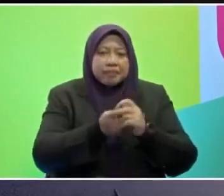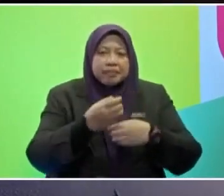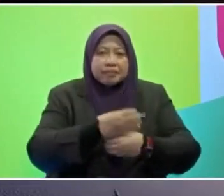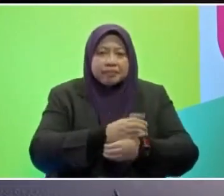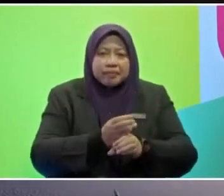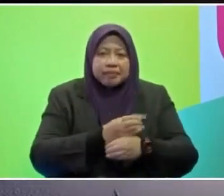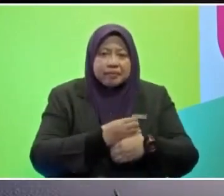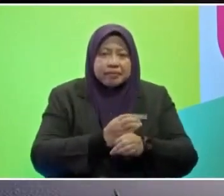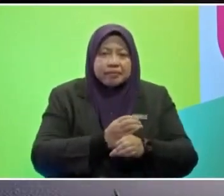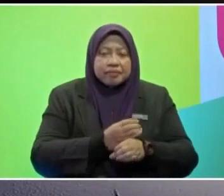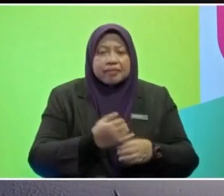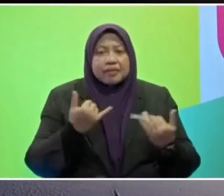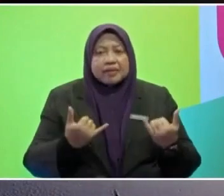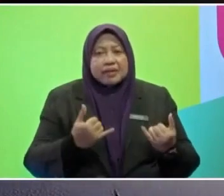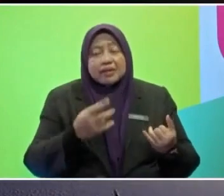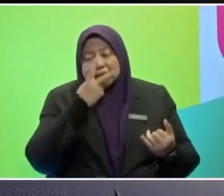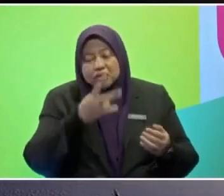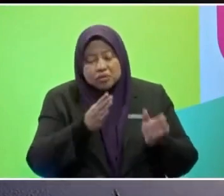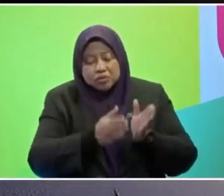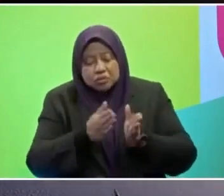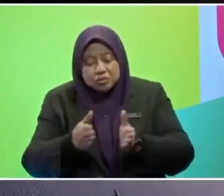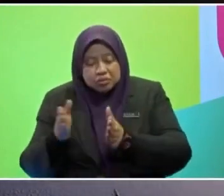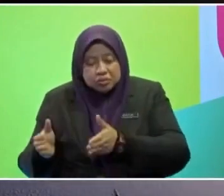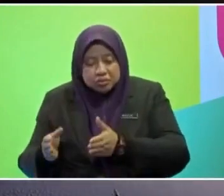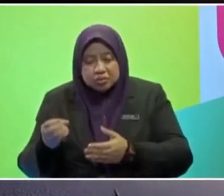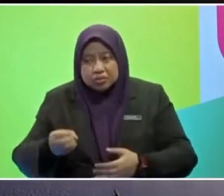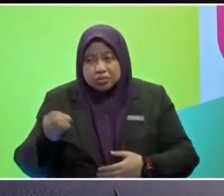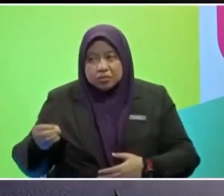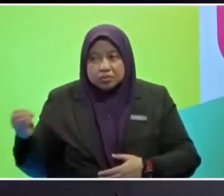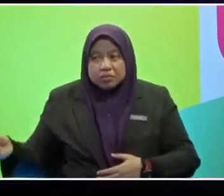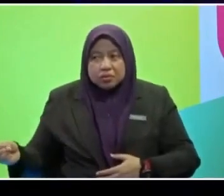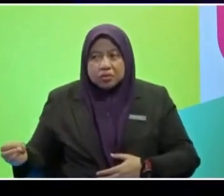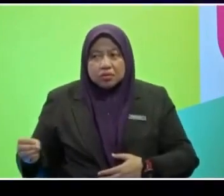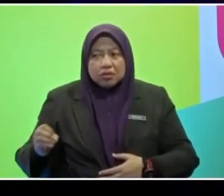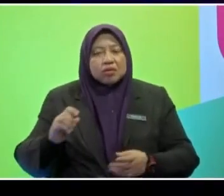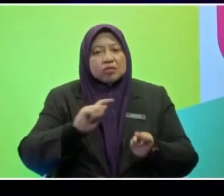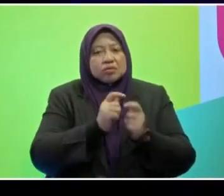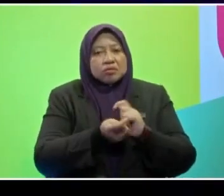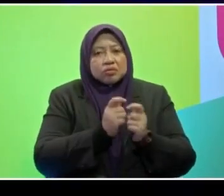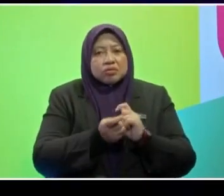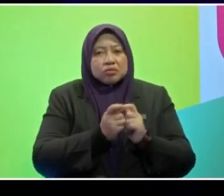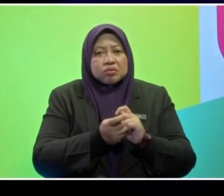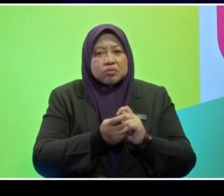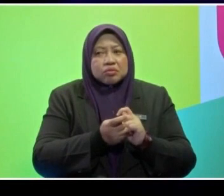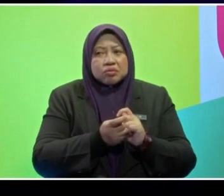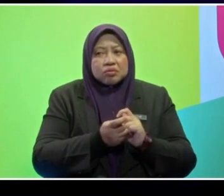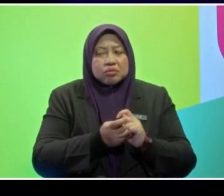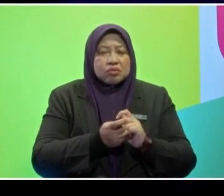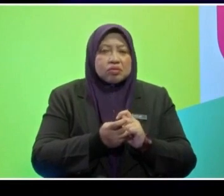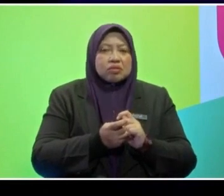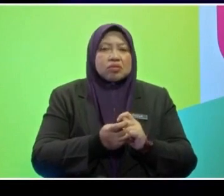into the orientation of the object. Okay. Whereby you just change, put the